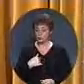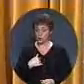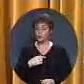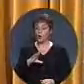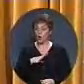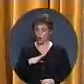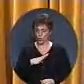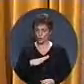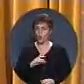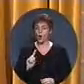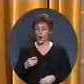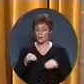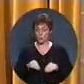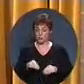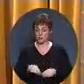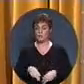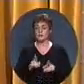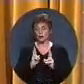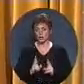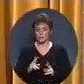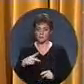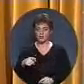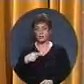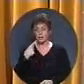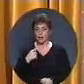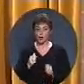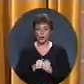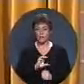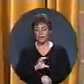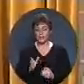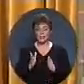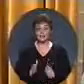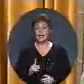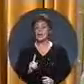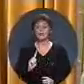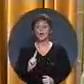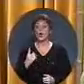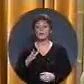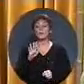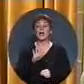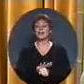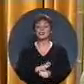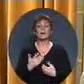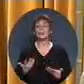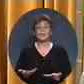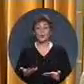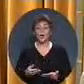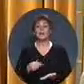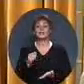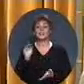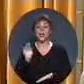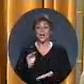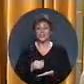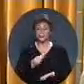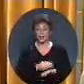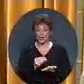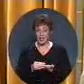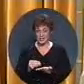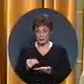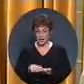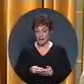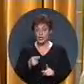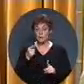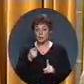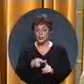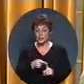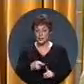we have a government that is keeping its promises with Canadians, and one of these commitments was to reduce waste, Mr. Speaker.